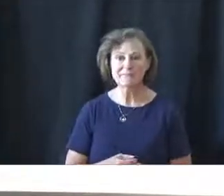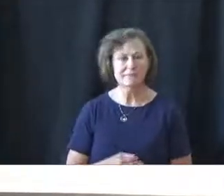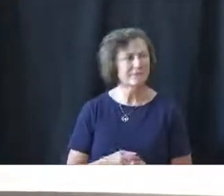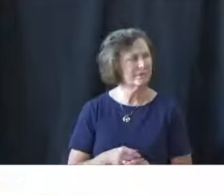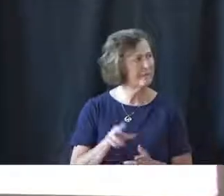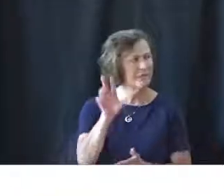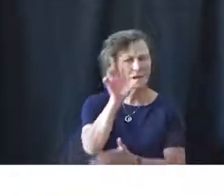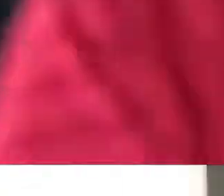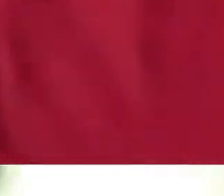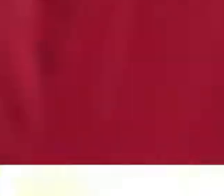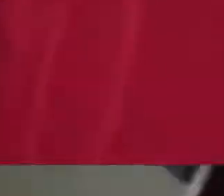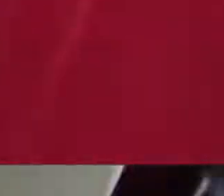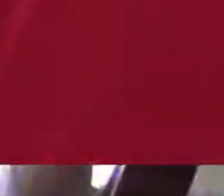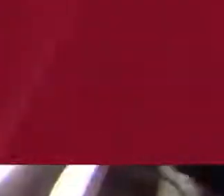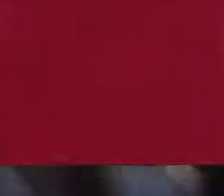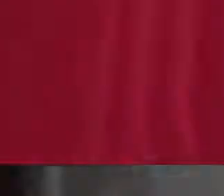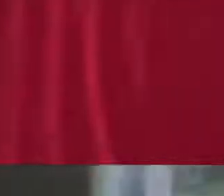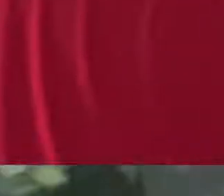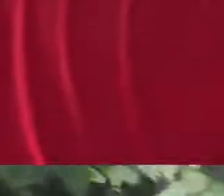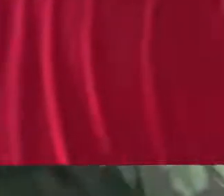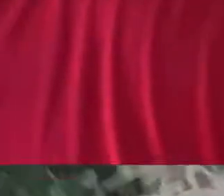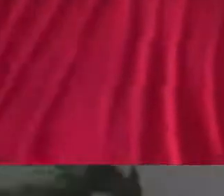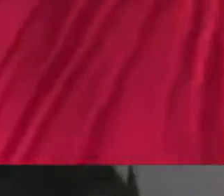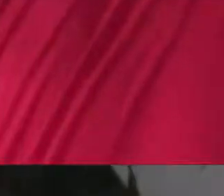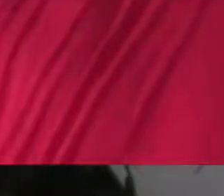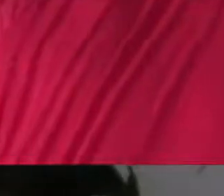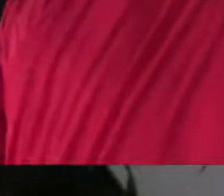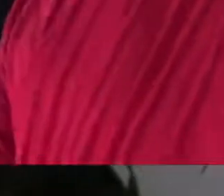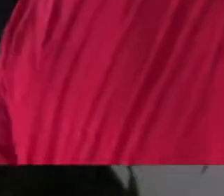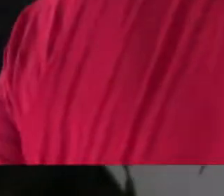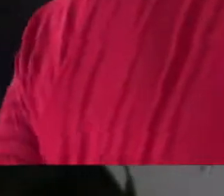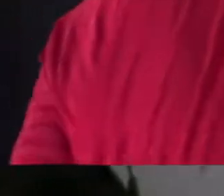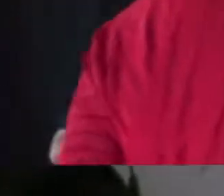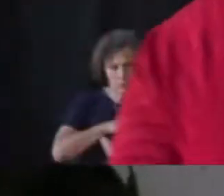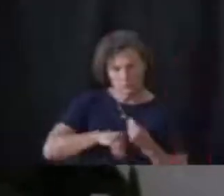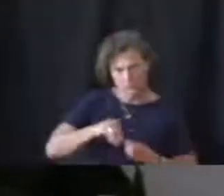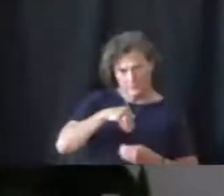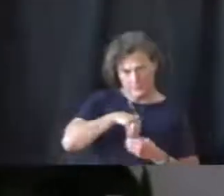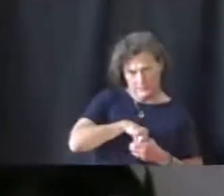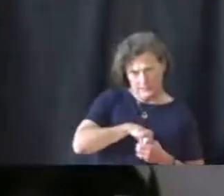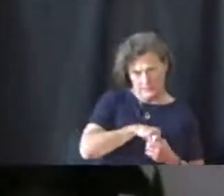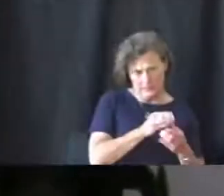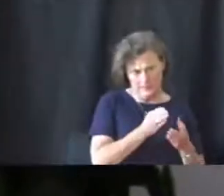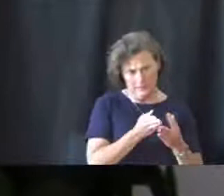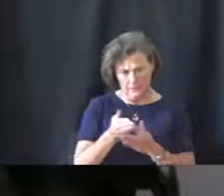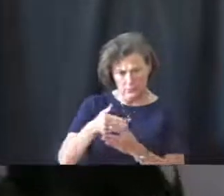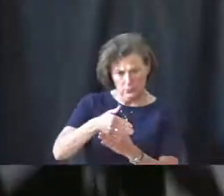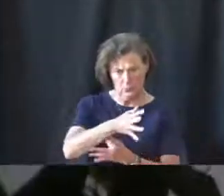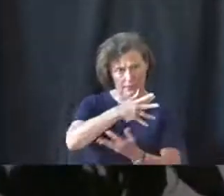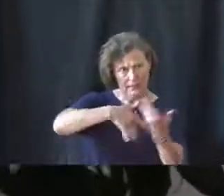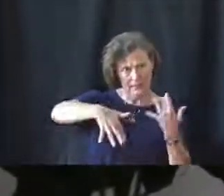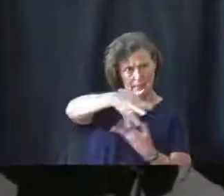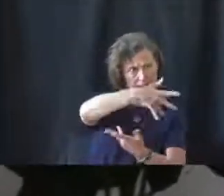Mysterious source of love, moving within and between and among